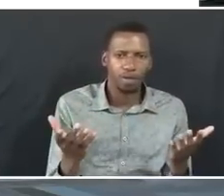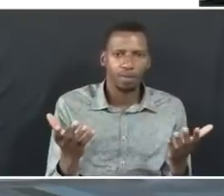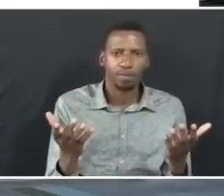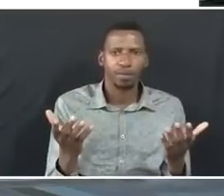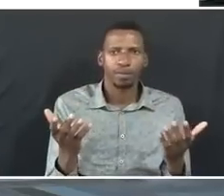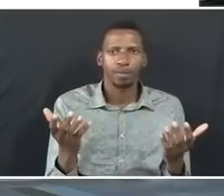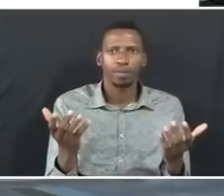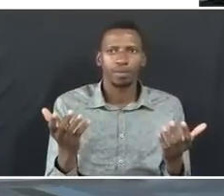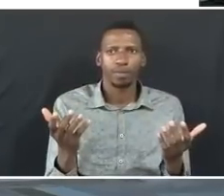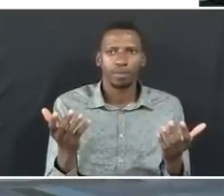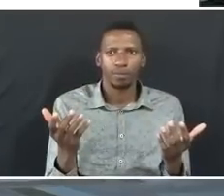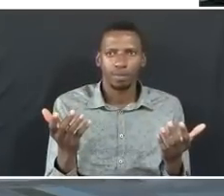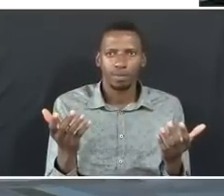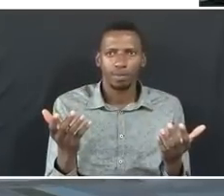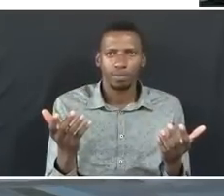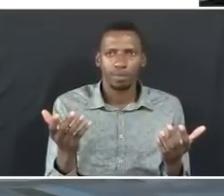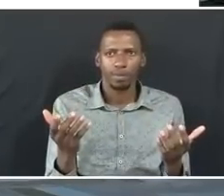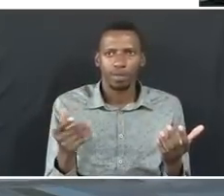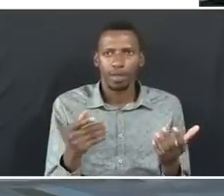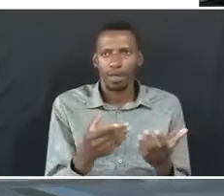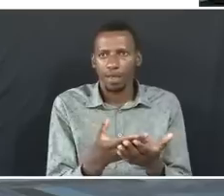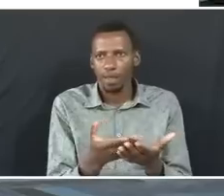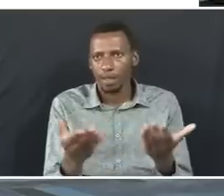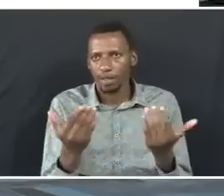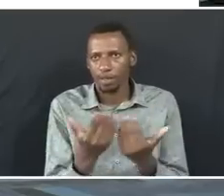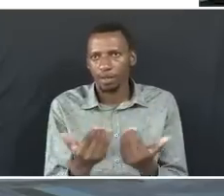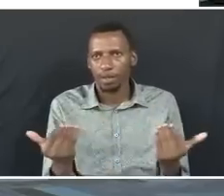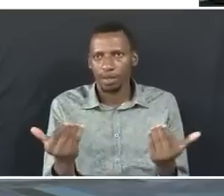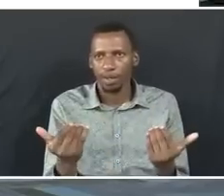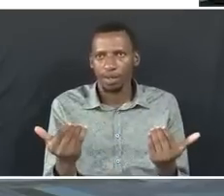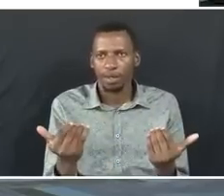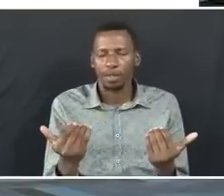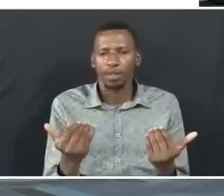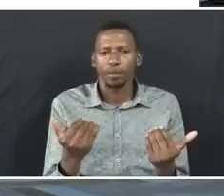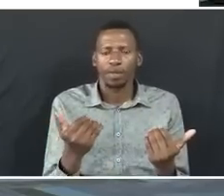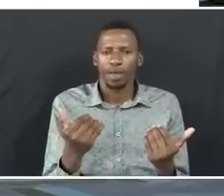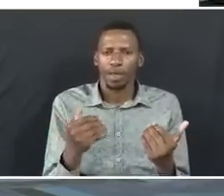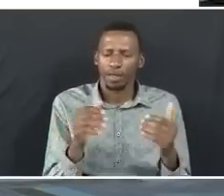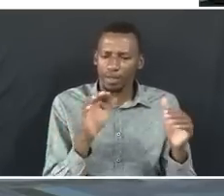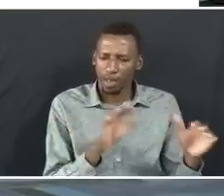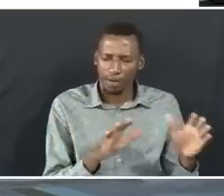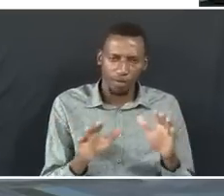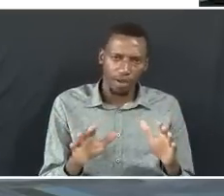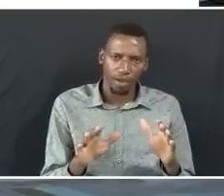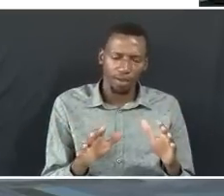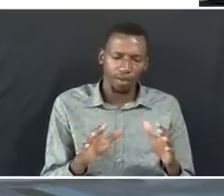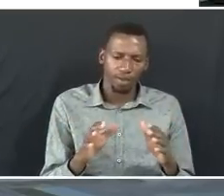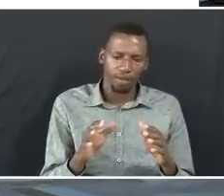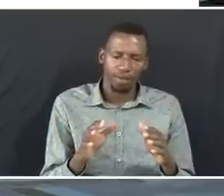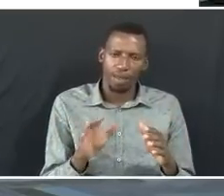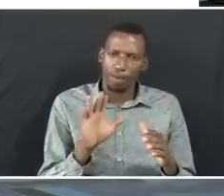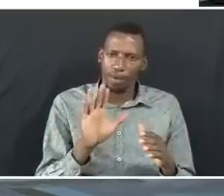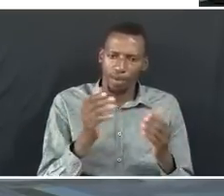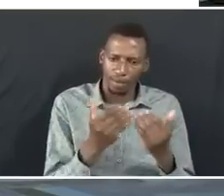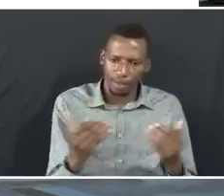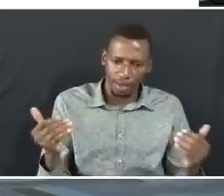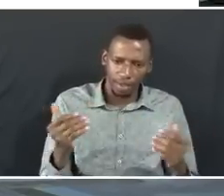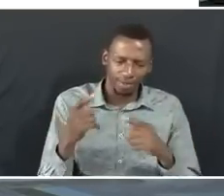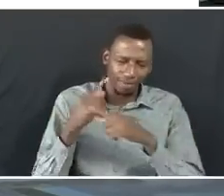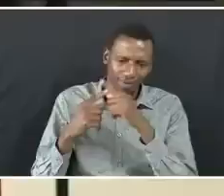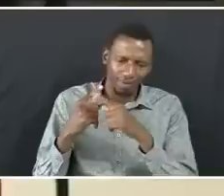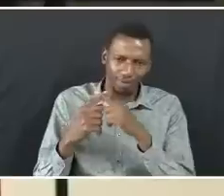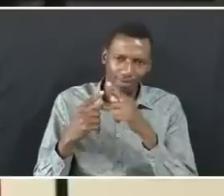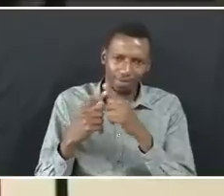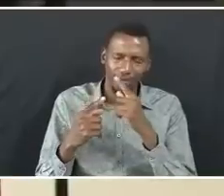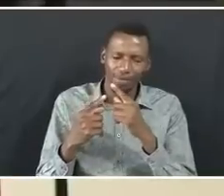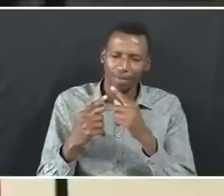serious SEEs, adverse childhood experiences. And that is why they were so bitter in life.